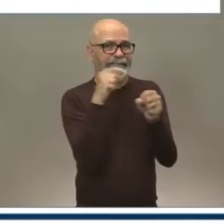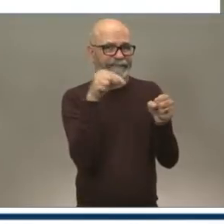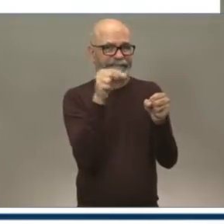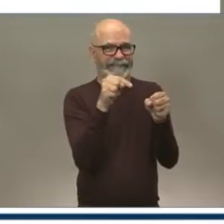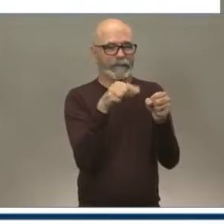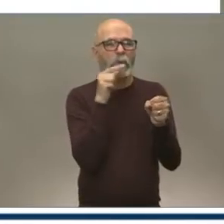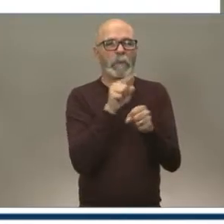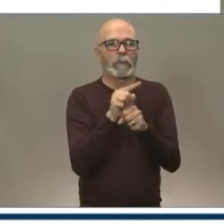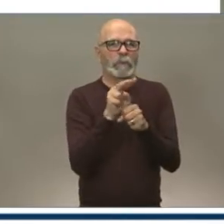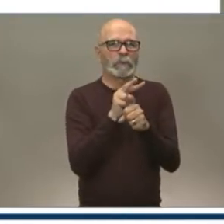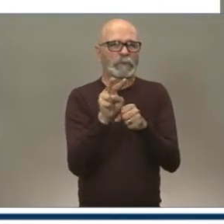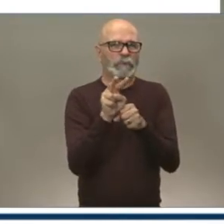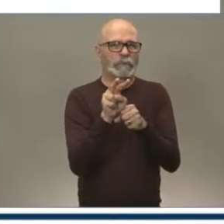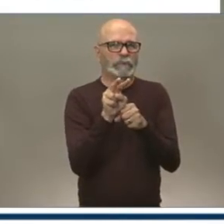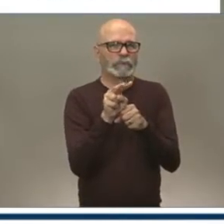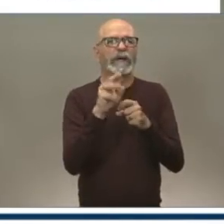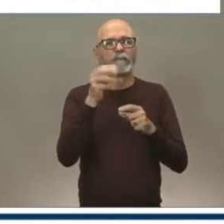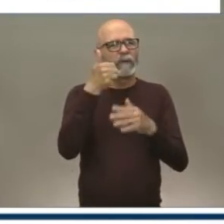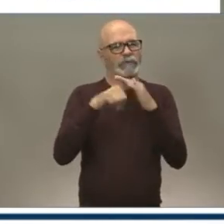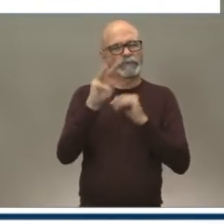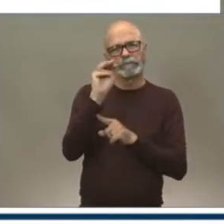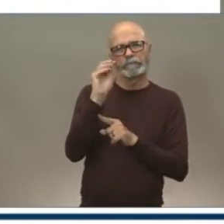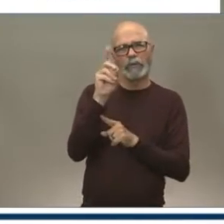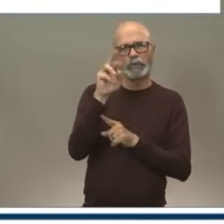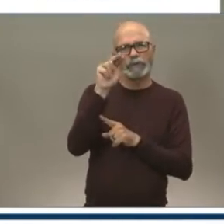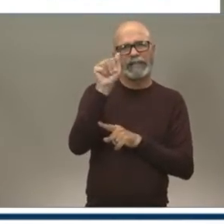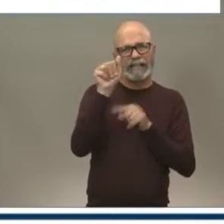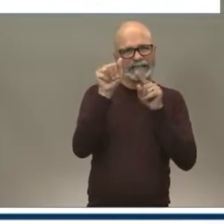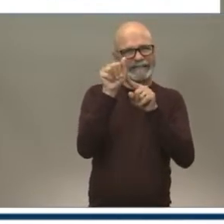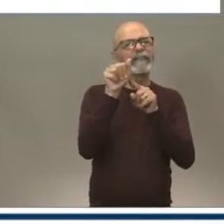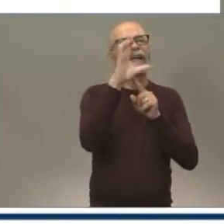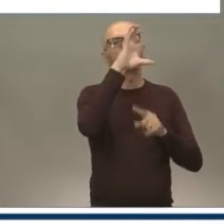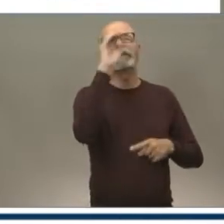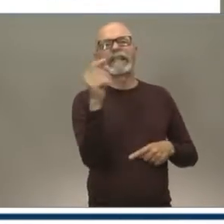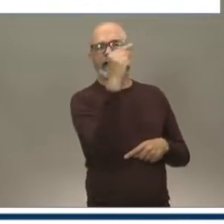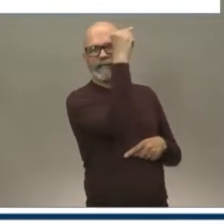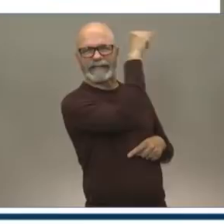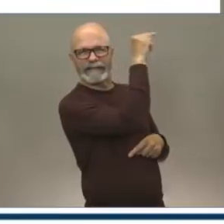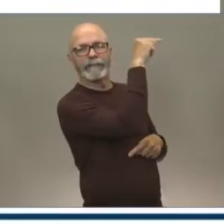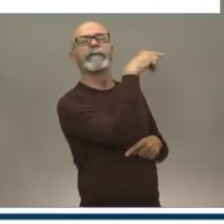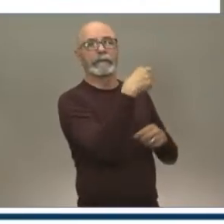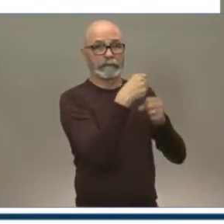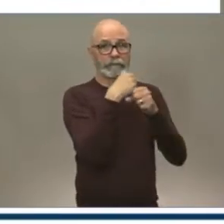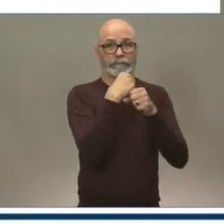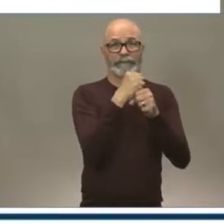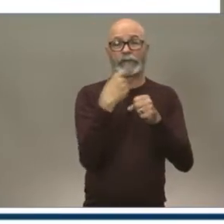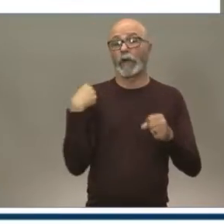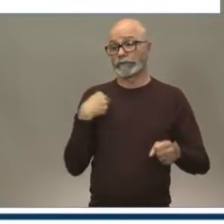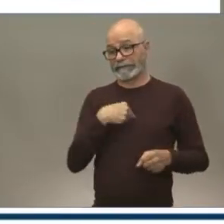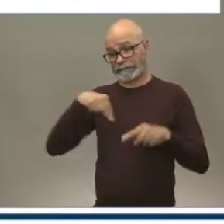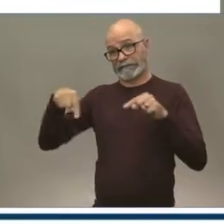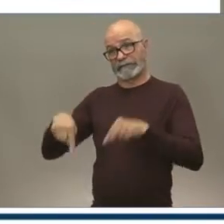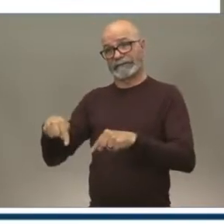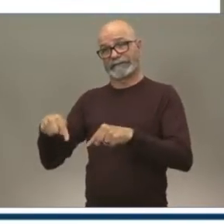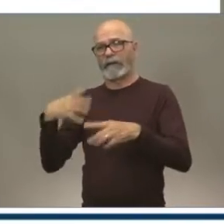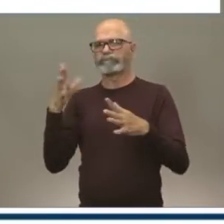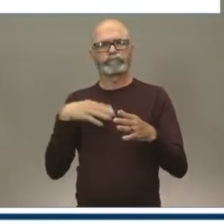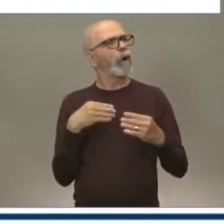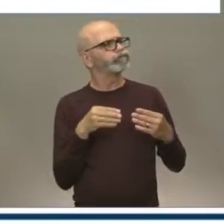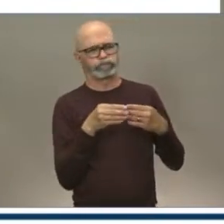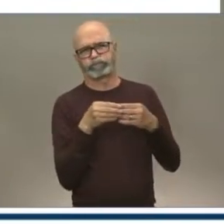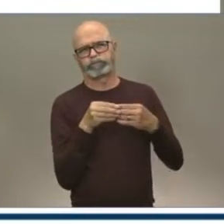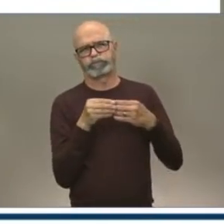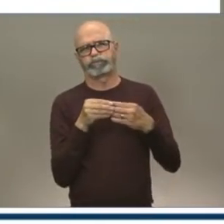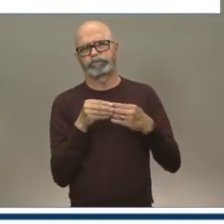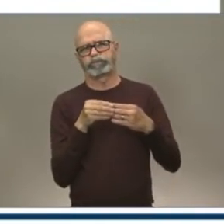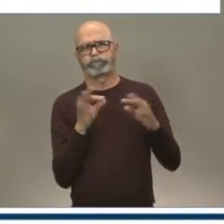from the Moderna plant. We've always said that we have a flexible program that we can adjust up or down as necessary. So we're in